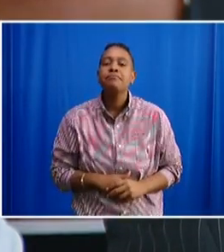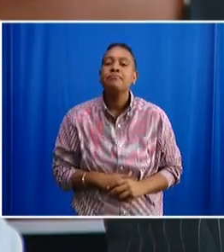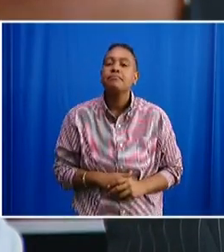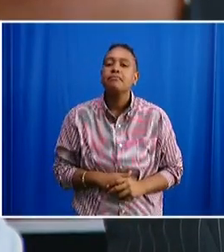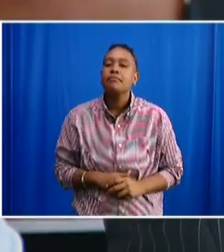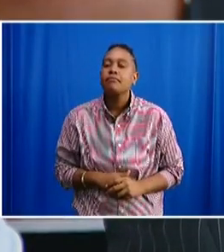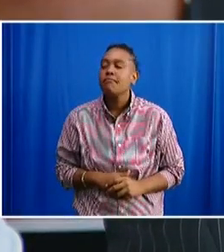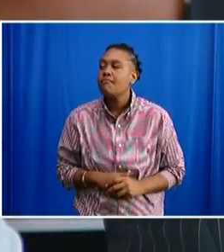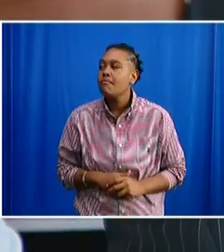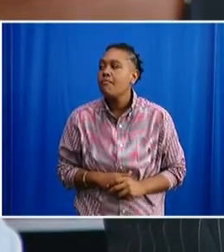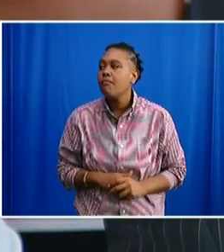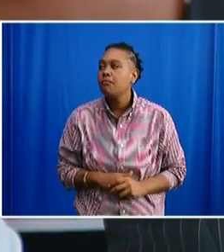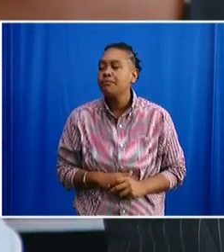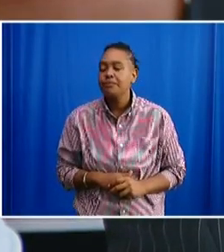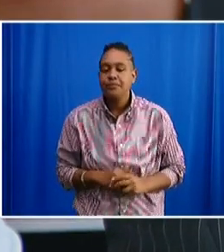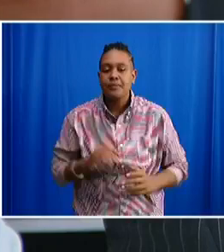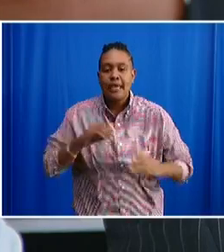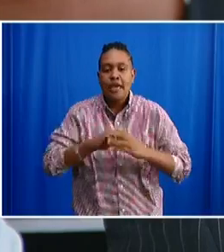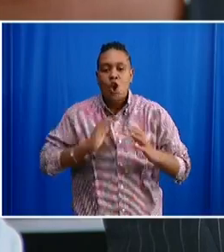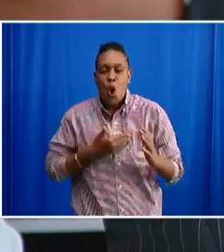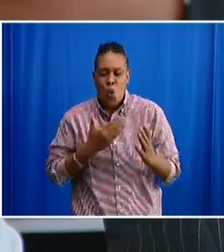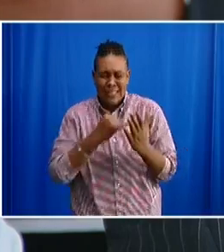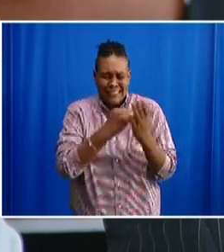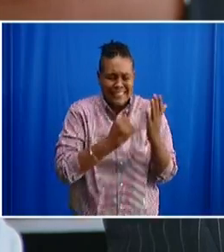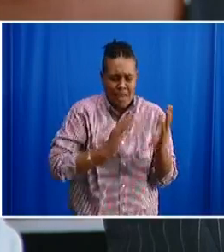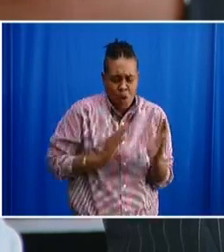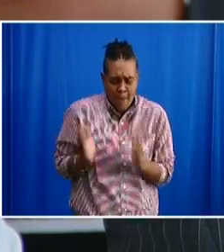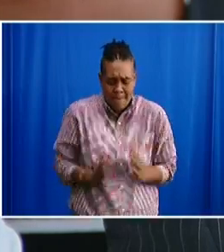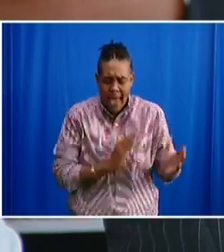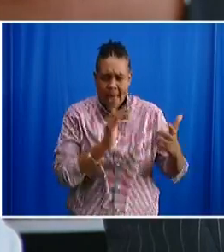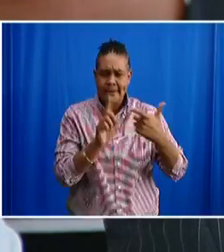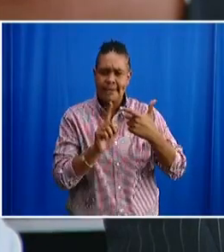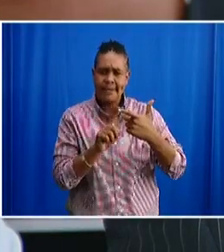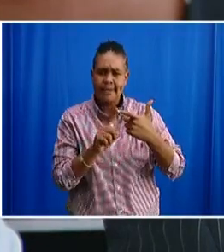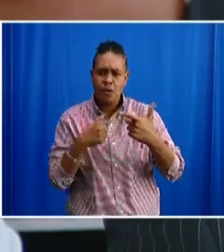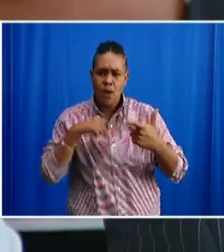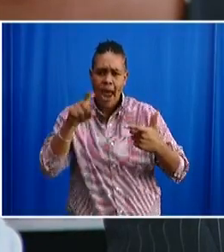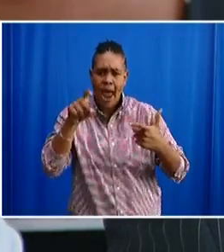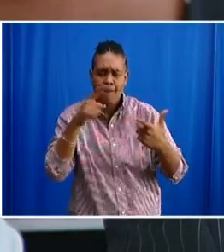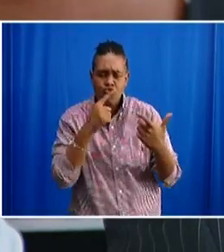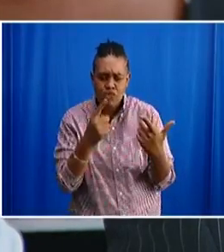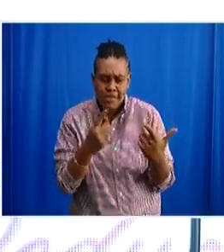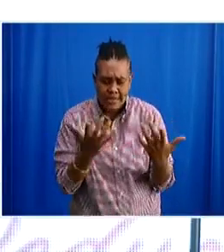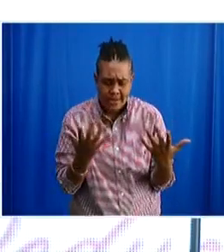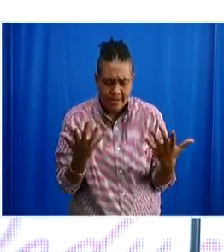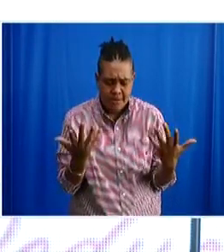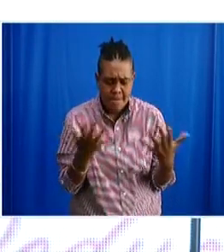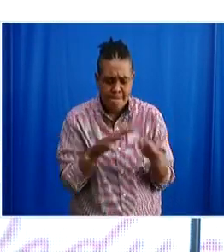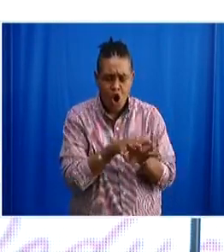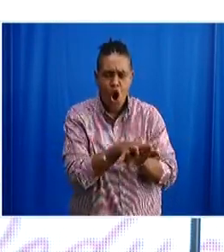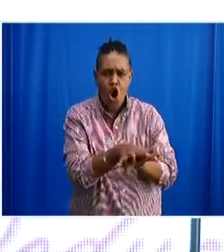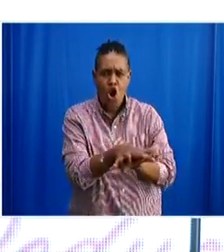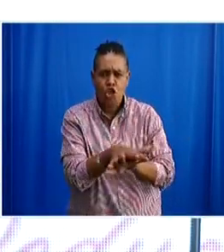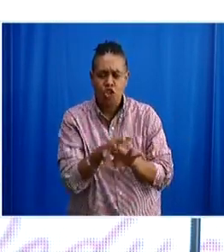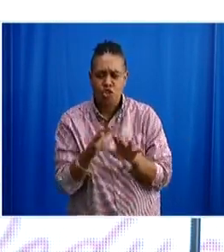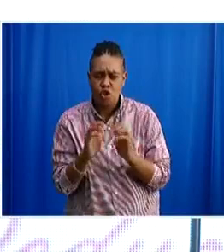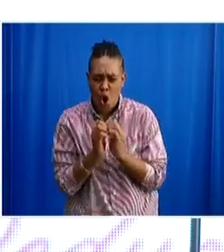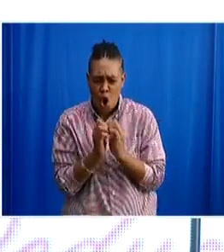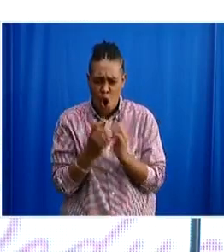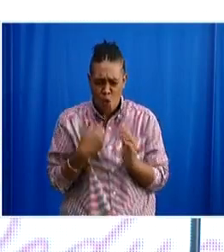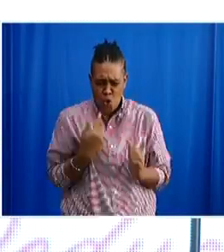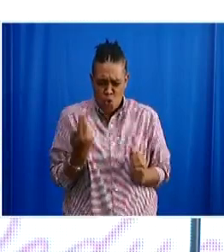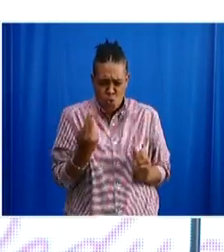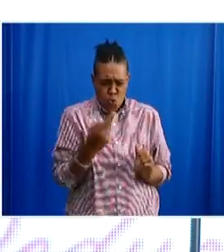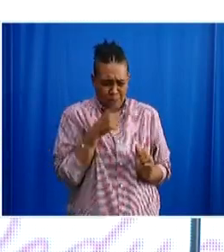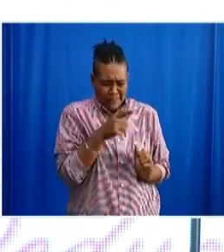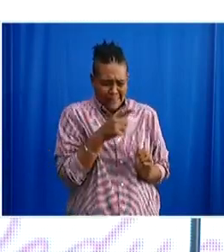So in our design, in our planning and design, we have to merge that with how do we use